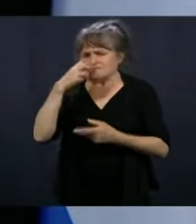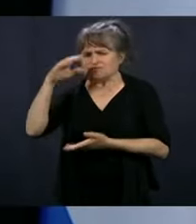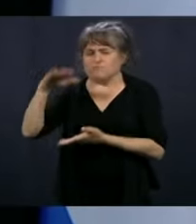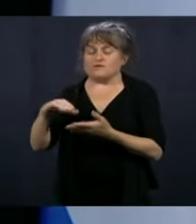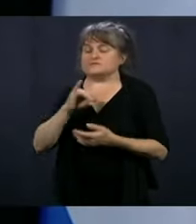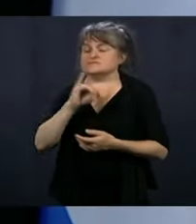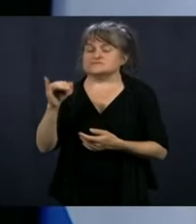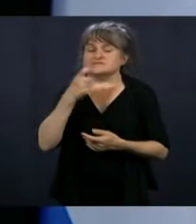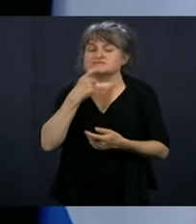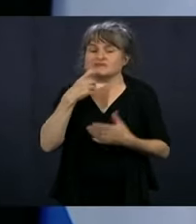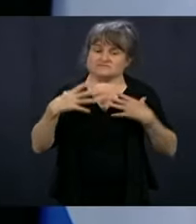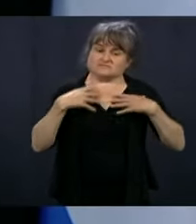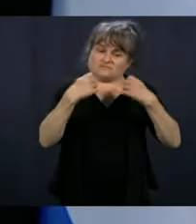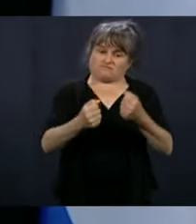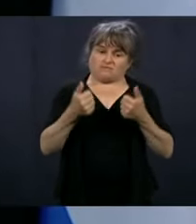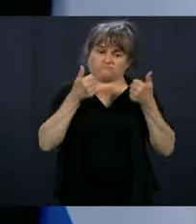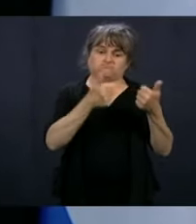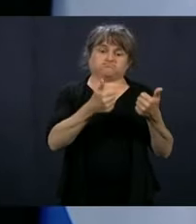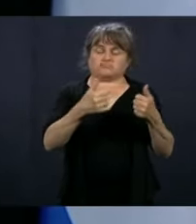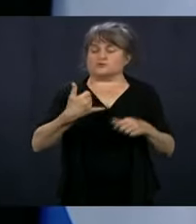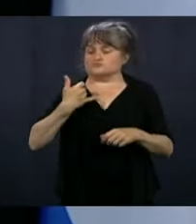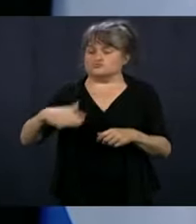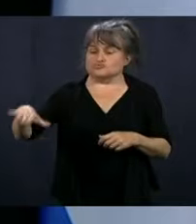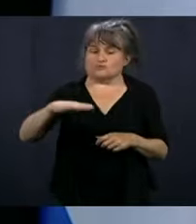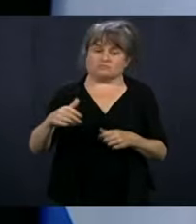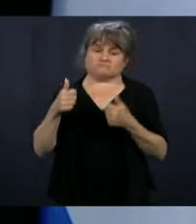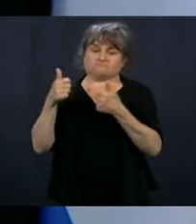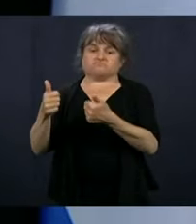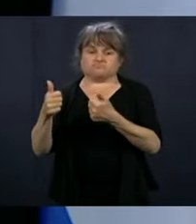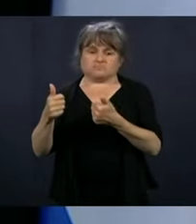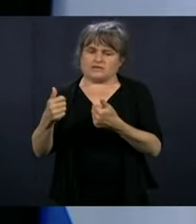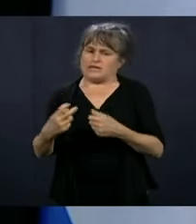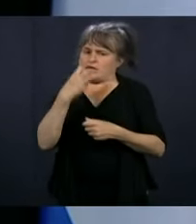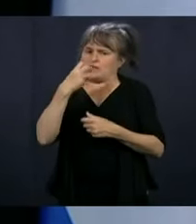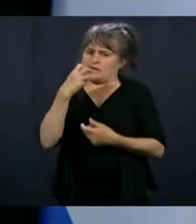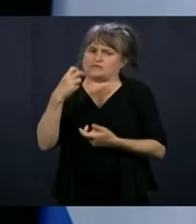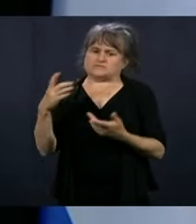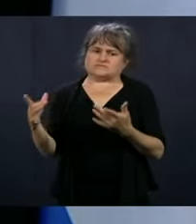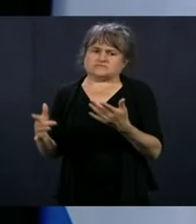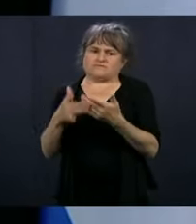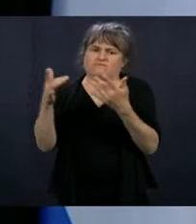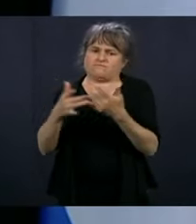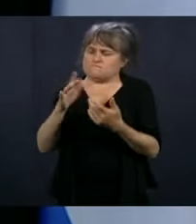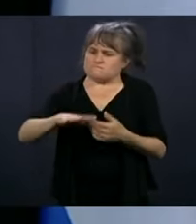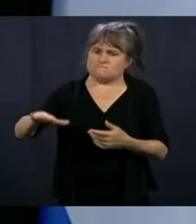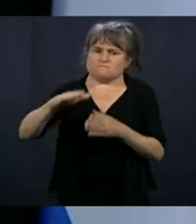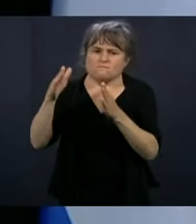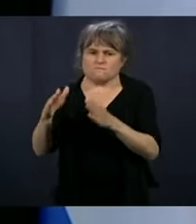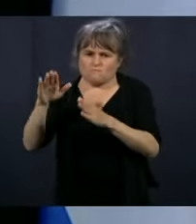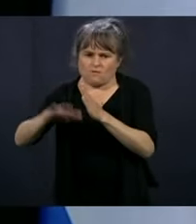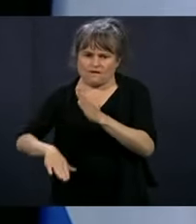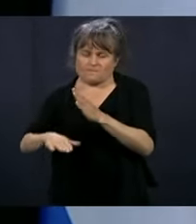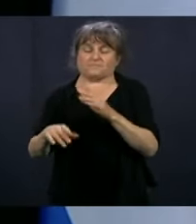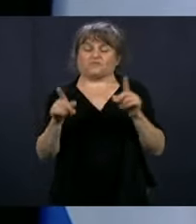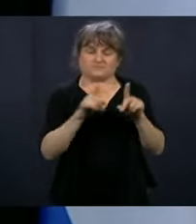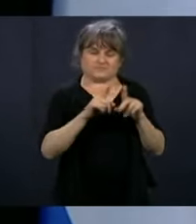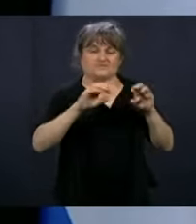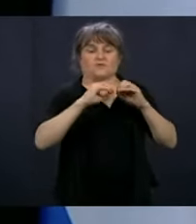as risk, younger people, it's possible that we will evolve, looking at international experiences, the decisions that were